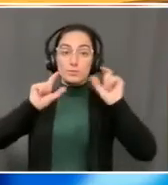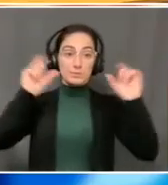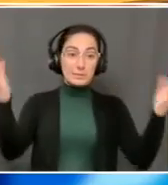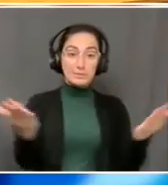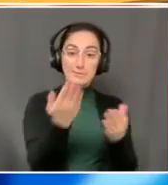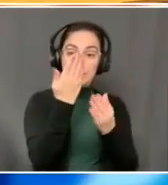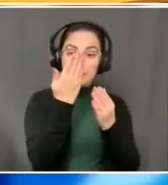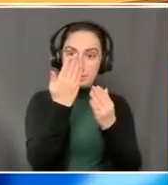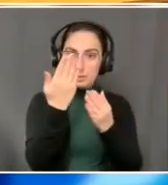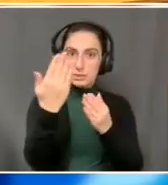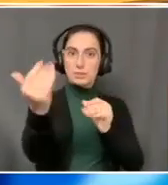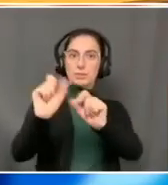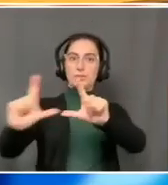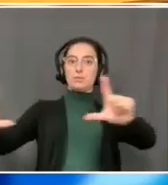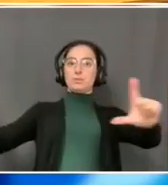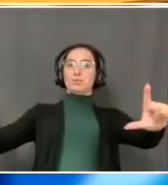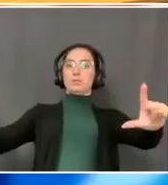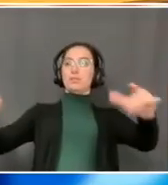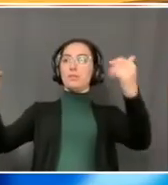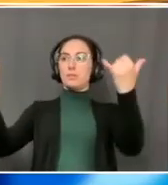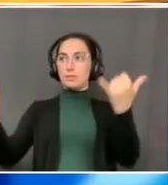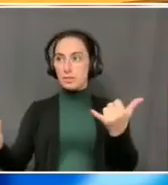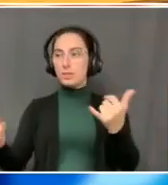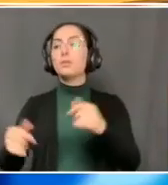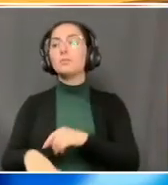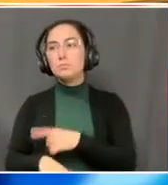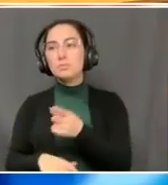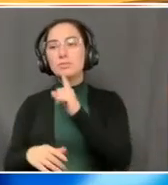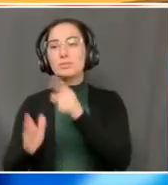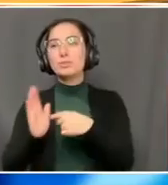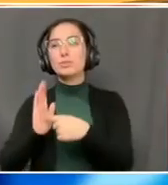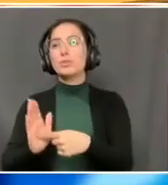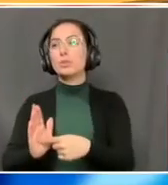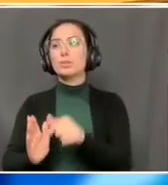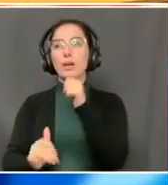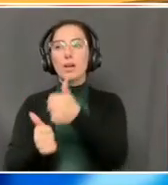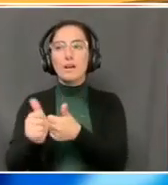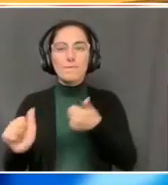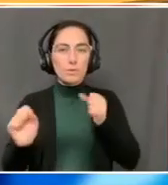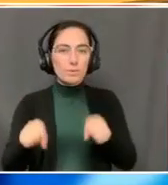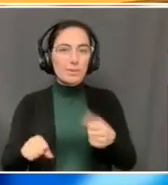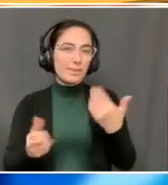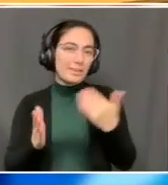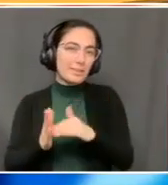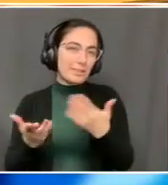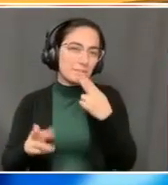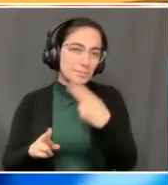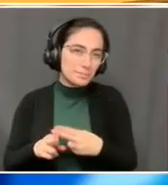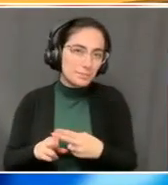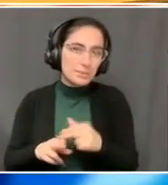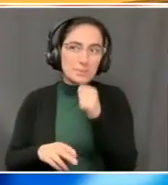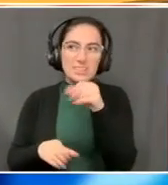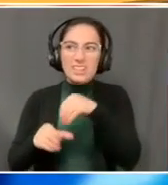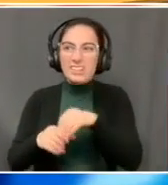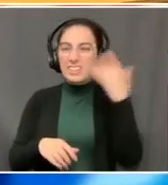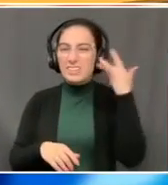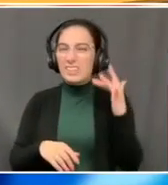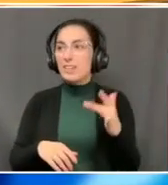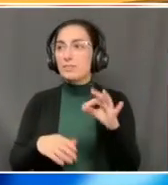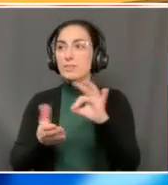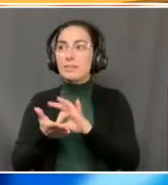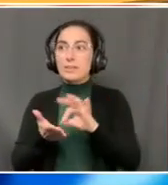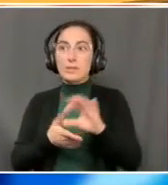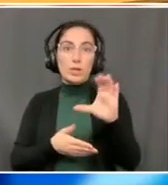then cutting it in a different way that's showing kind of unavoidable, which again, I said is not within the California accounting code. There's